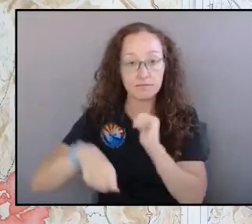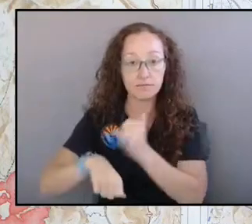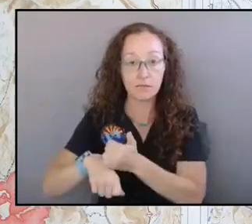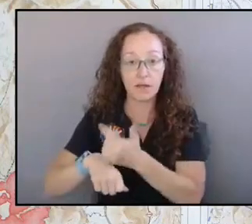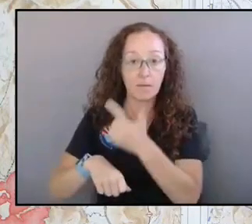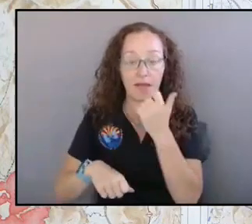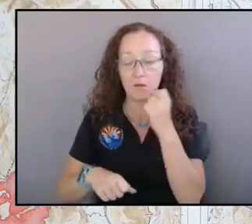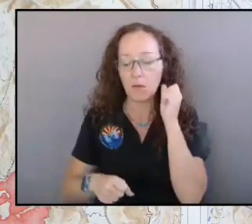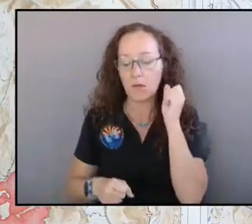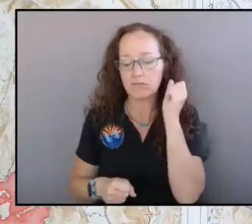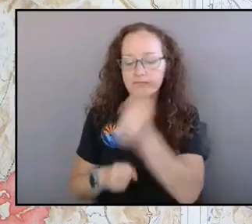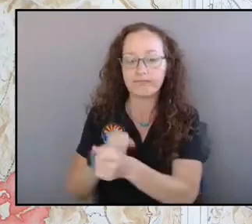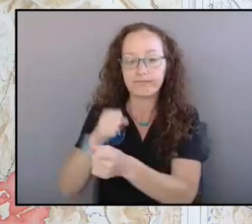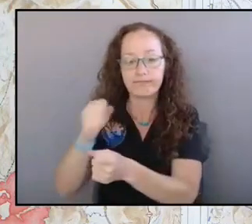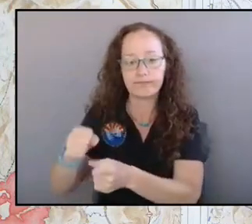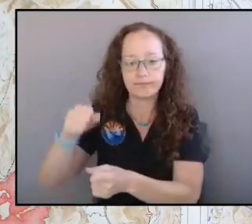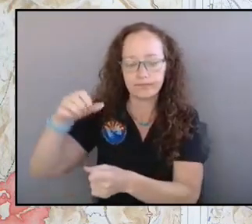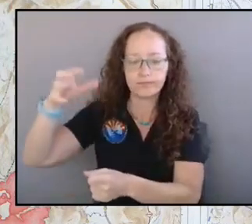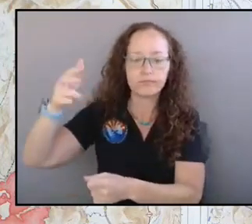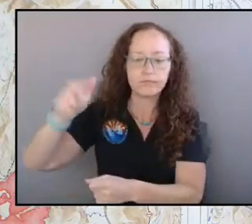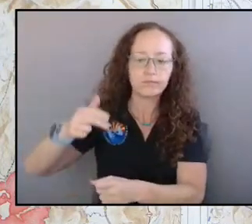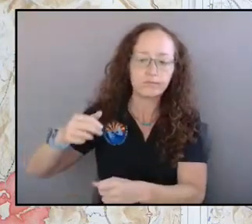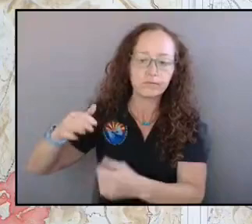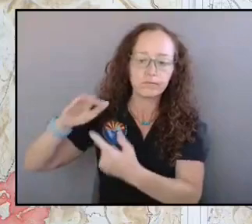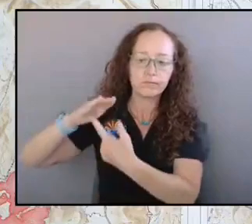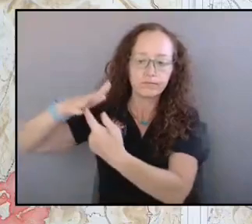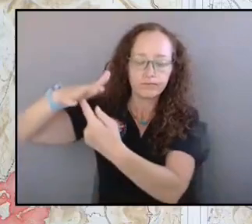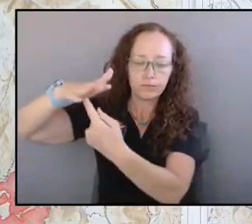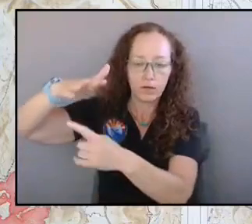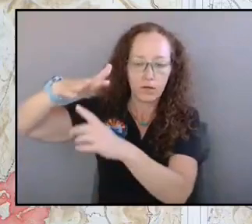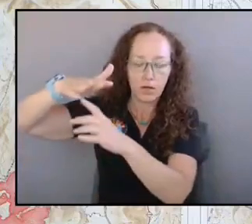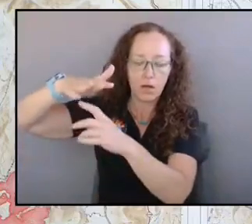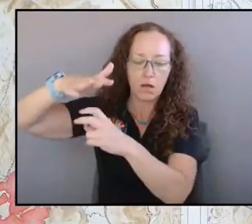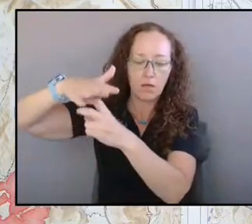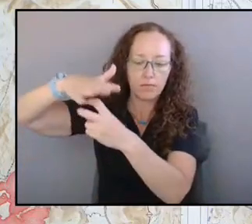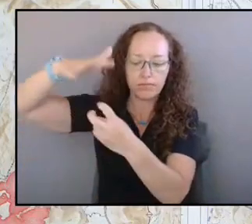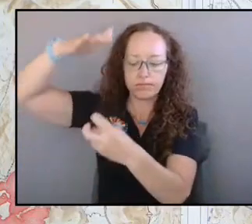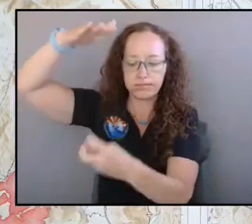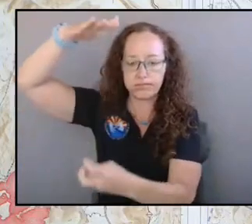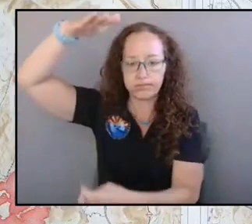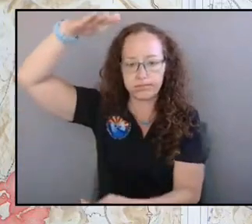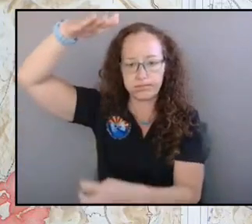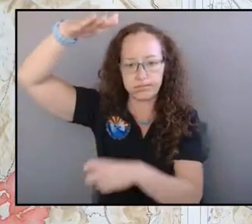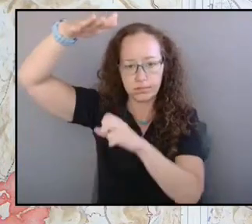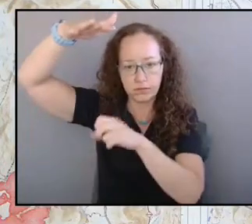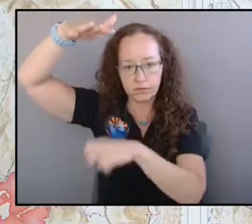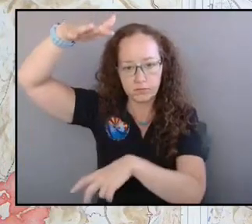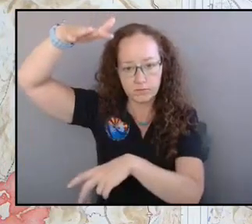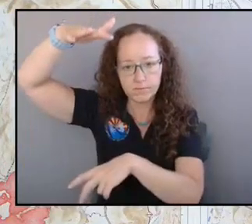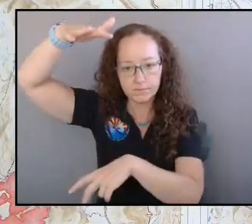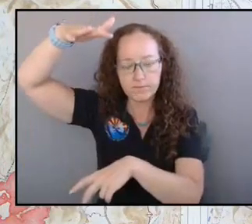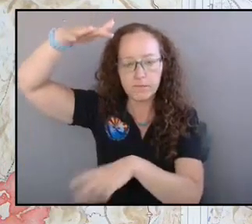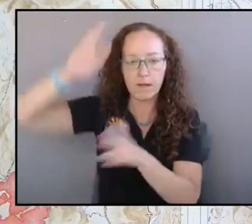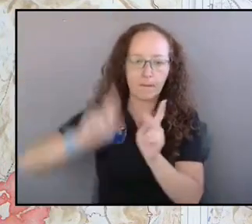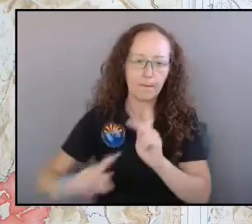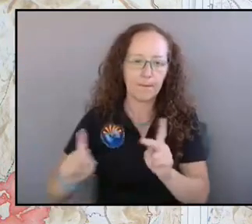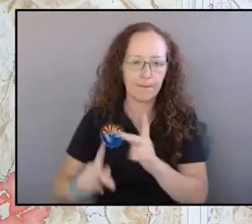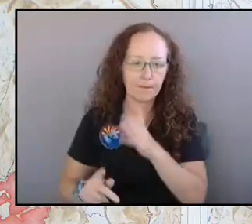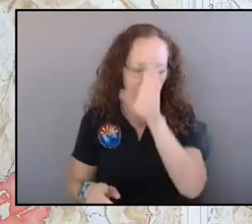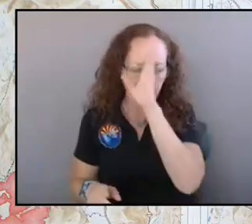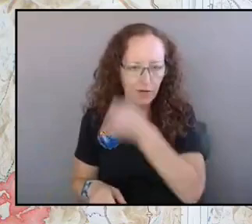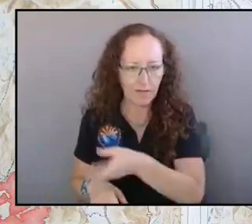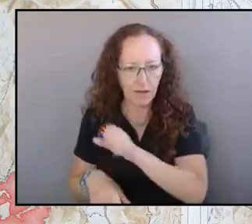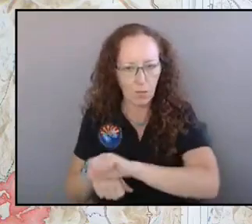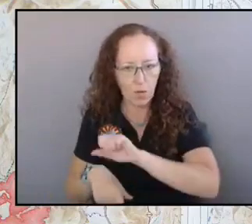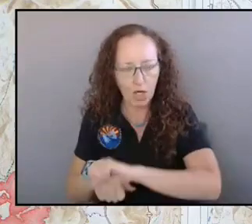there when we're able to get this edge secured and get around this spot and continue to work down here along the